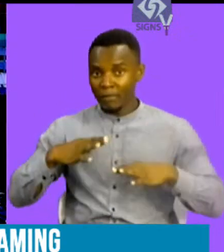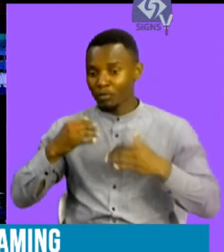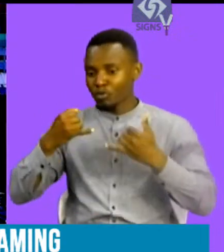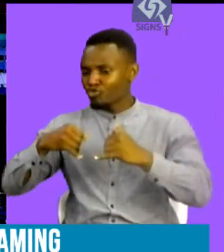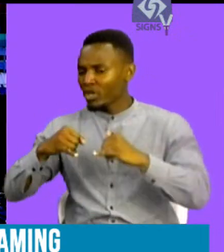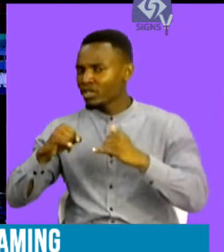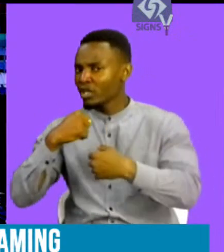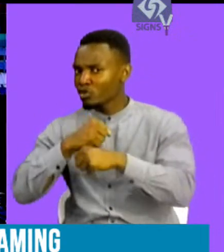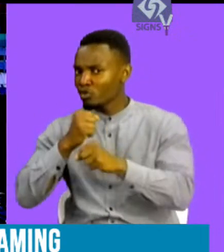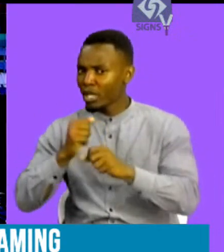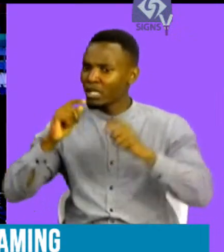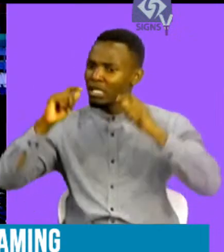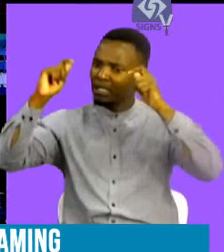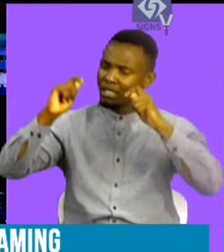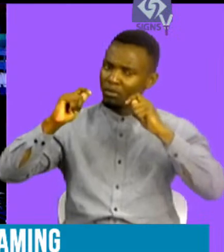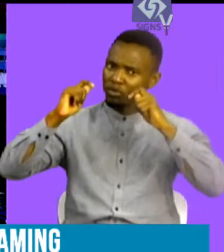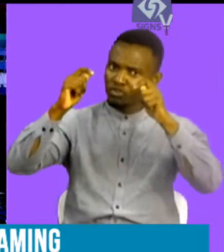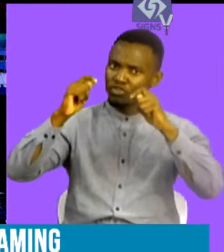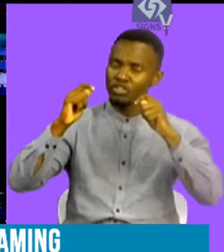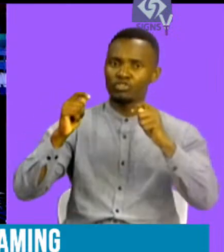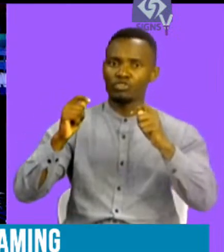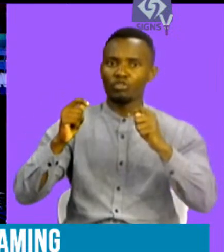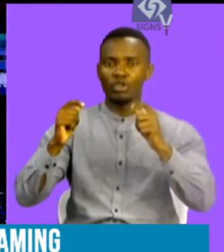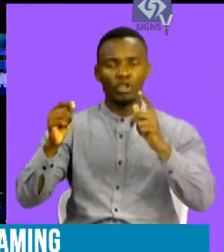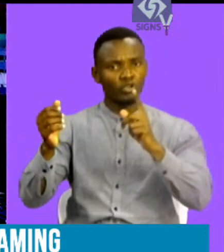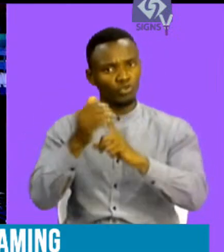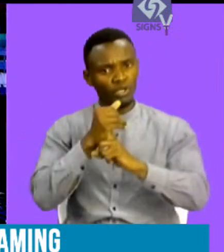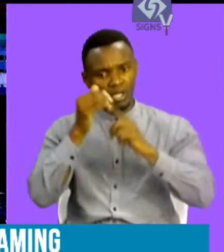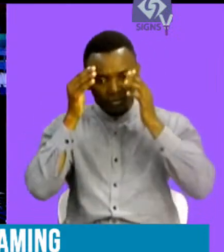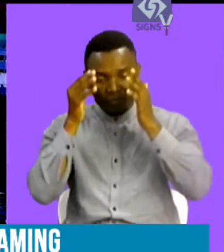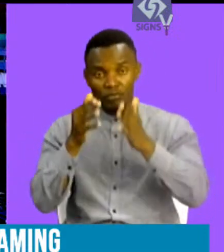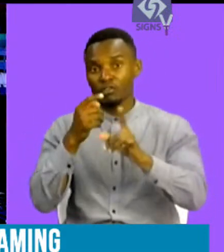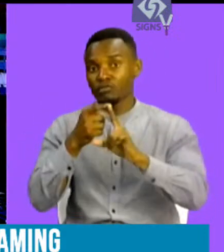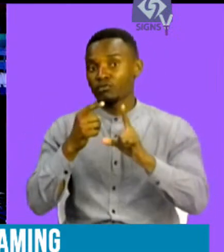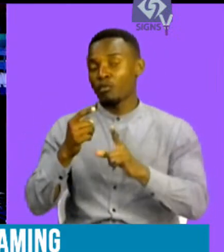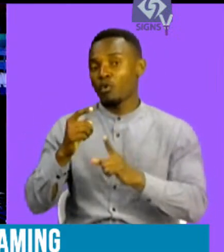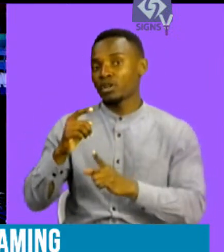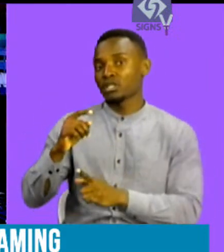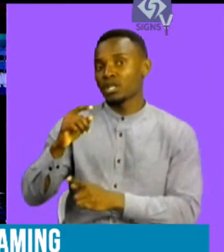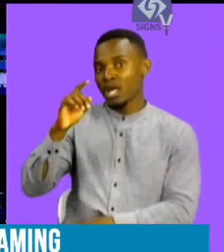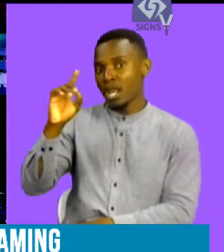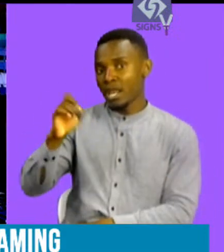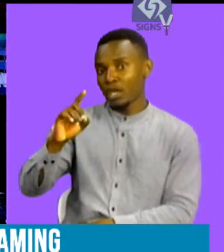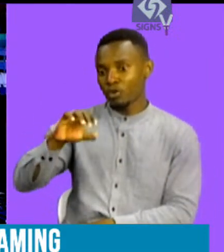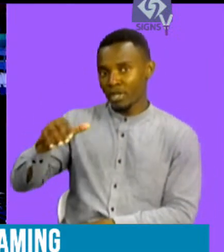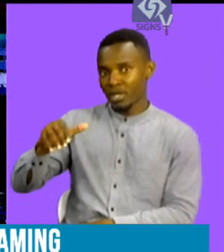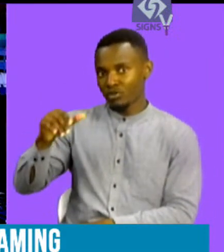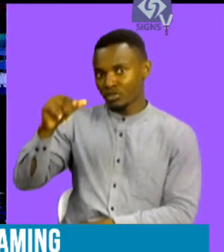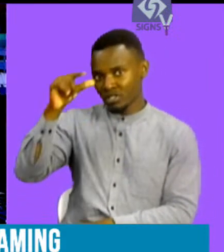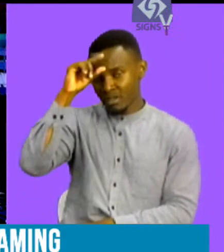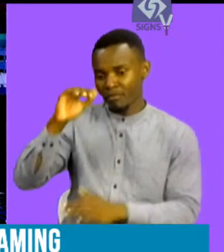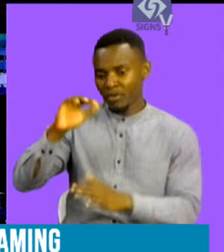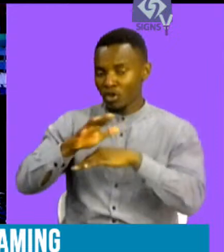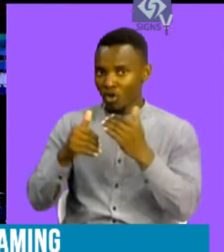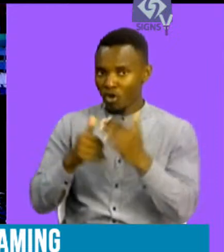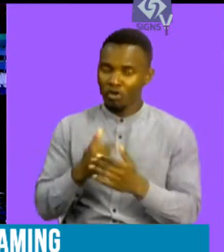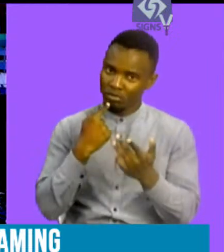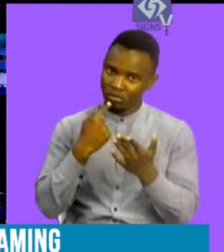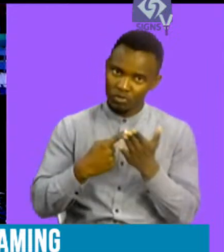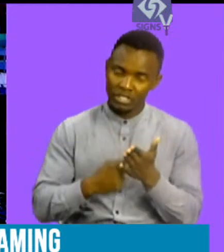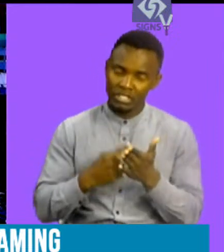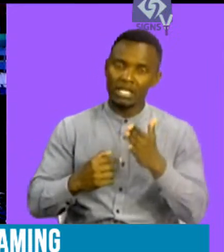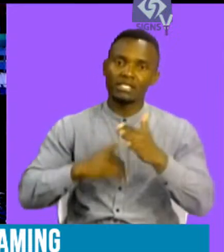with demonstrations to sort of seek attention from the county government of Nairobi. All of that you're going to be telling us when we come back